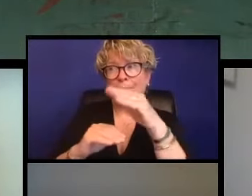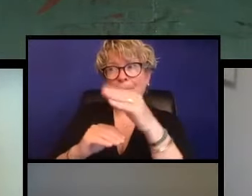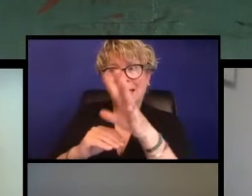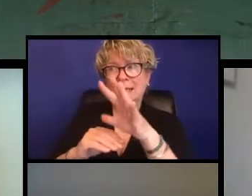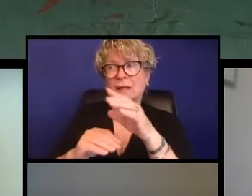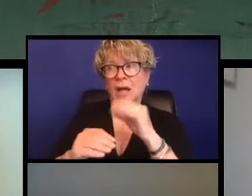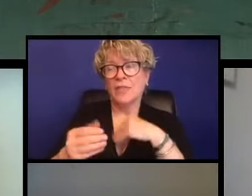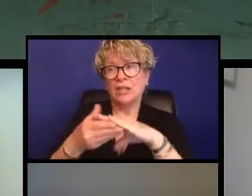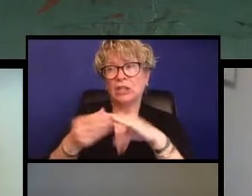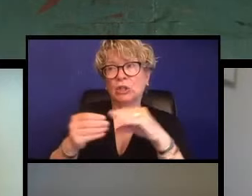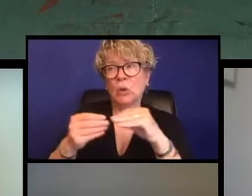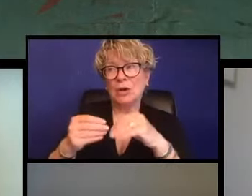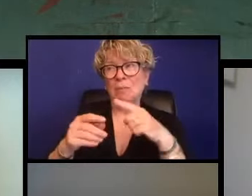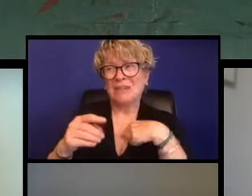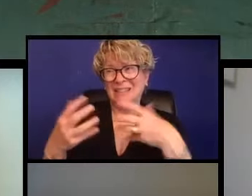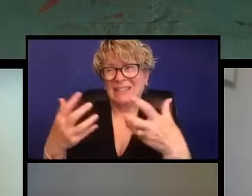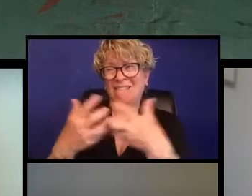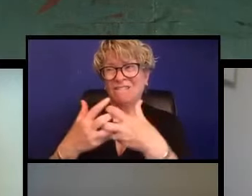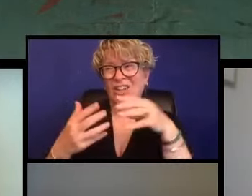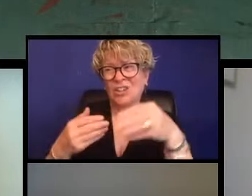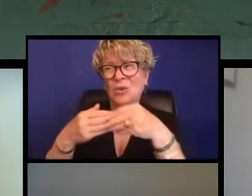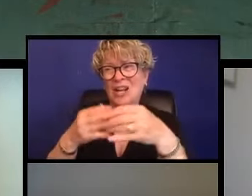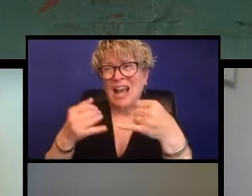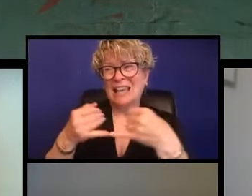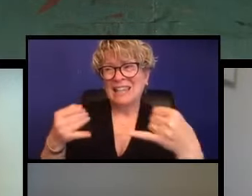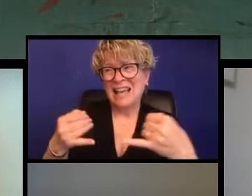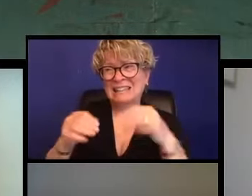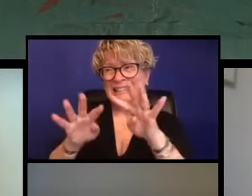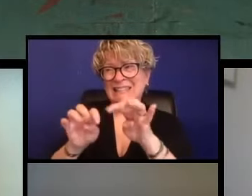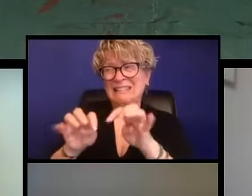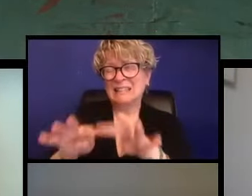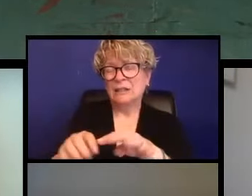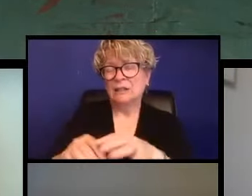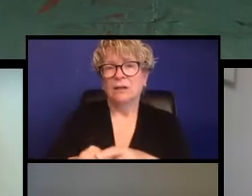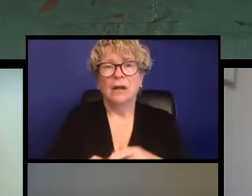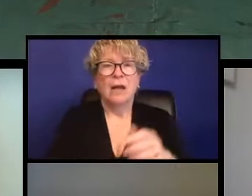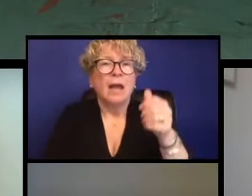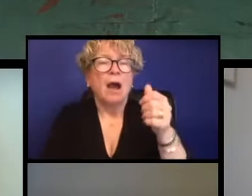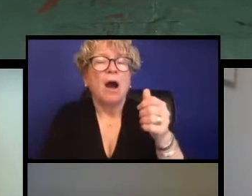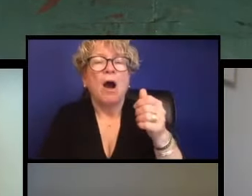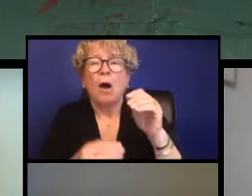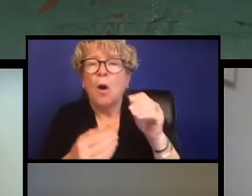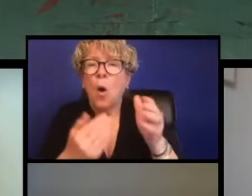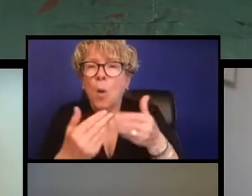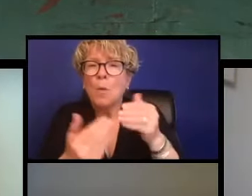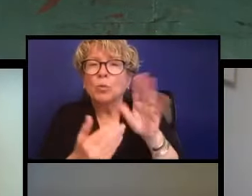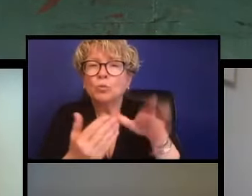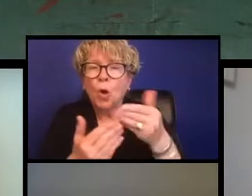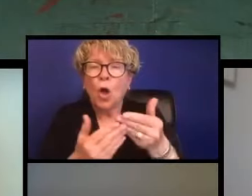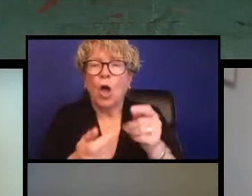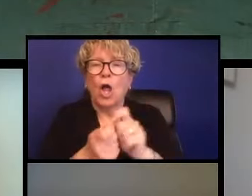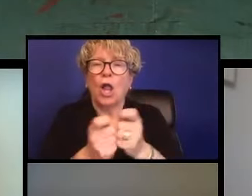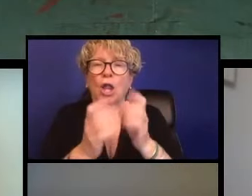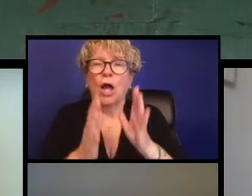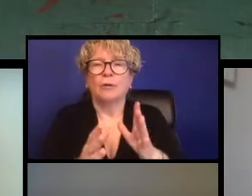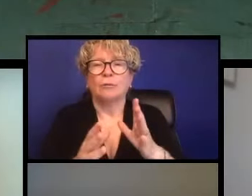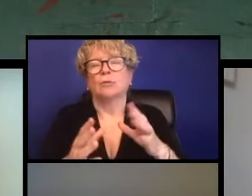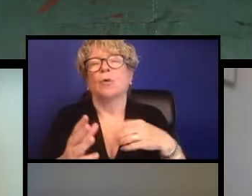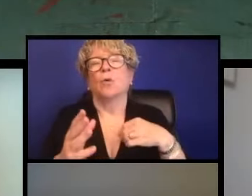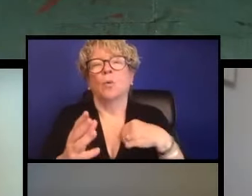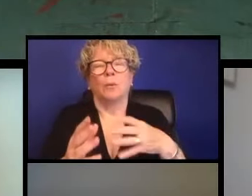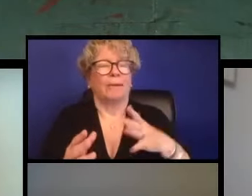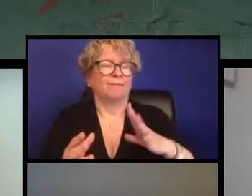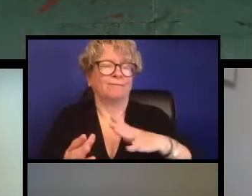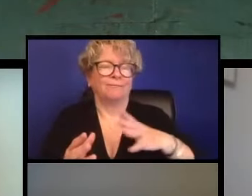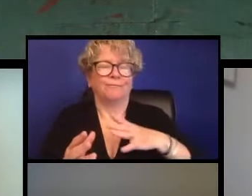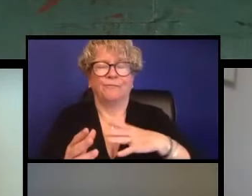editor that is a reasonable human will not be offended by this at all and will answer your question so that you can submit it in